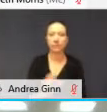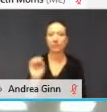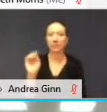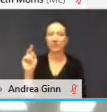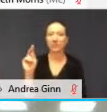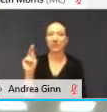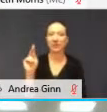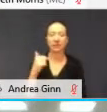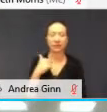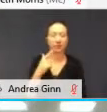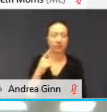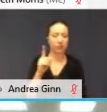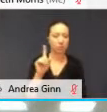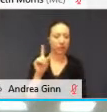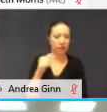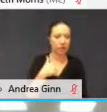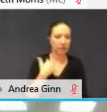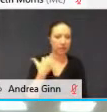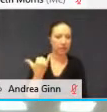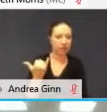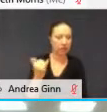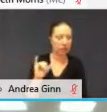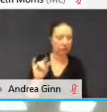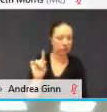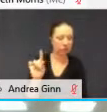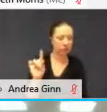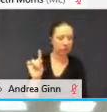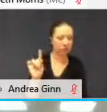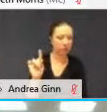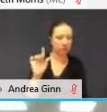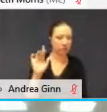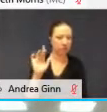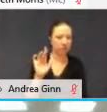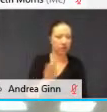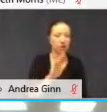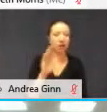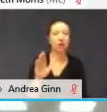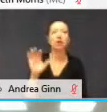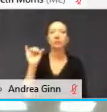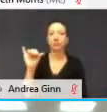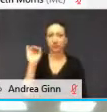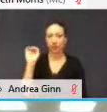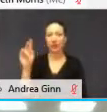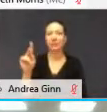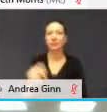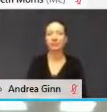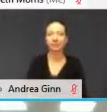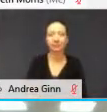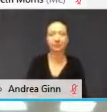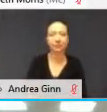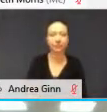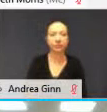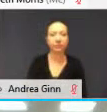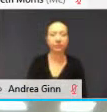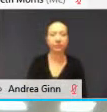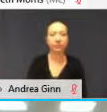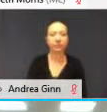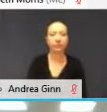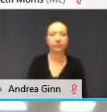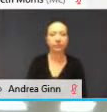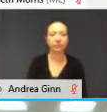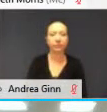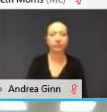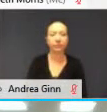Lost my place here again, so let me click over. Okay. I think I covered what I intended to on